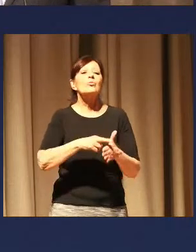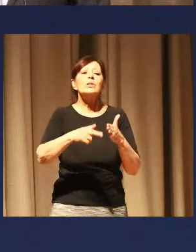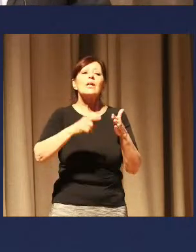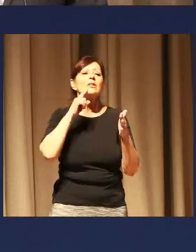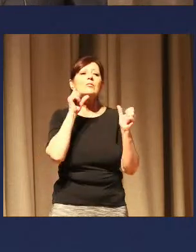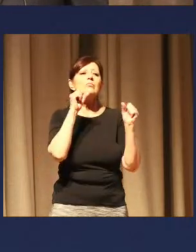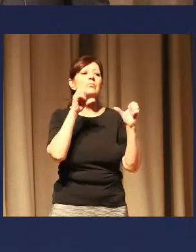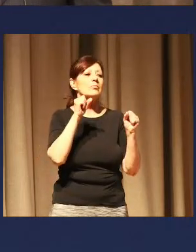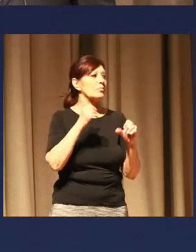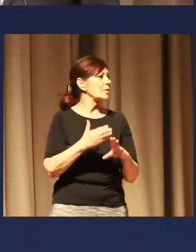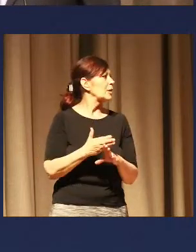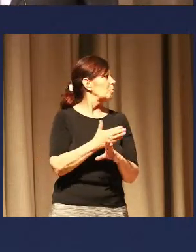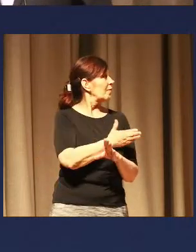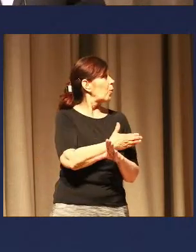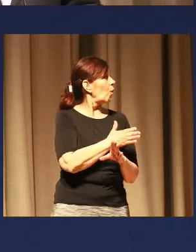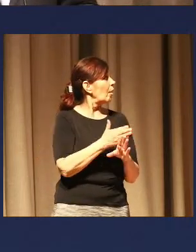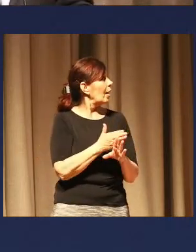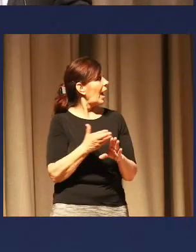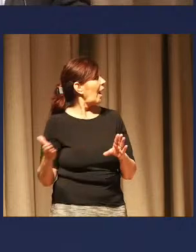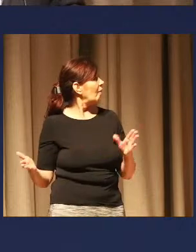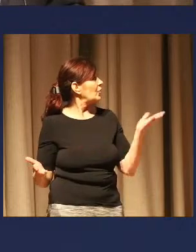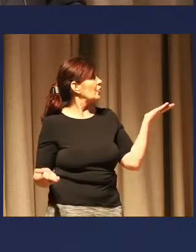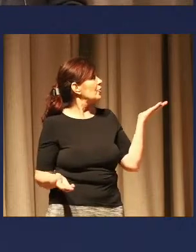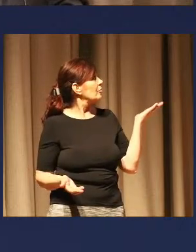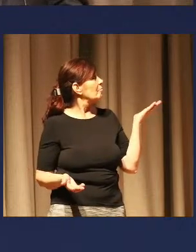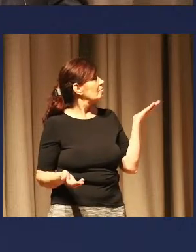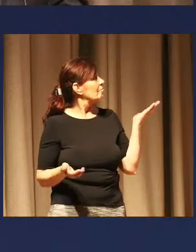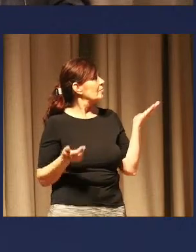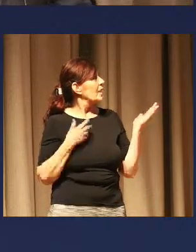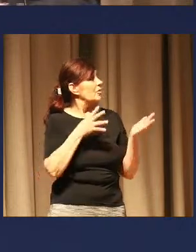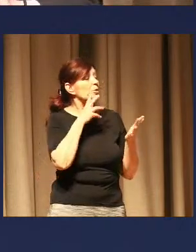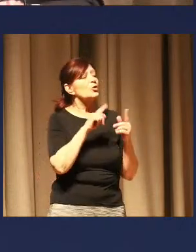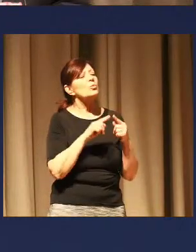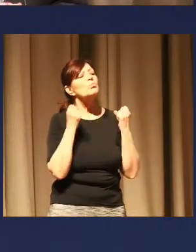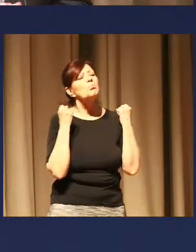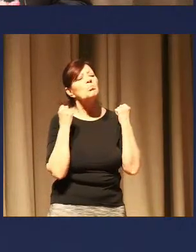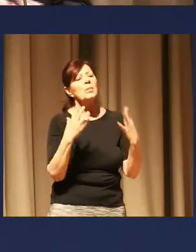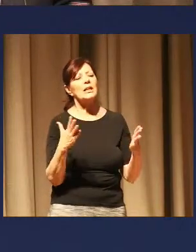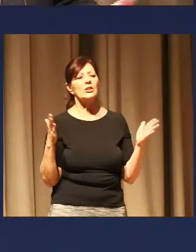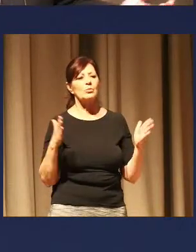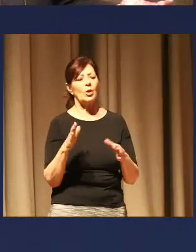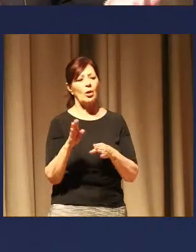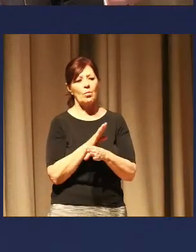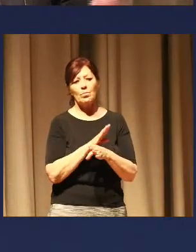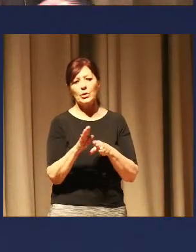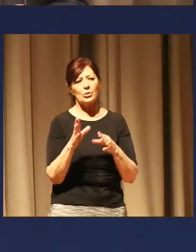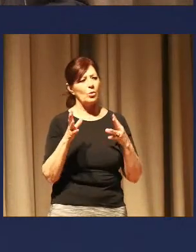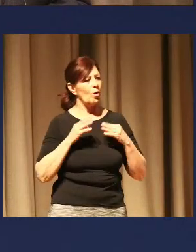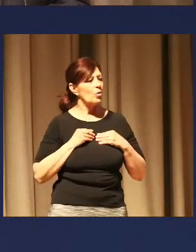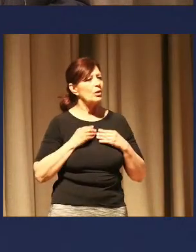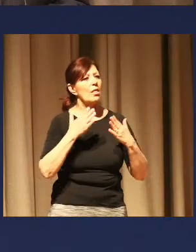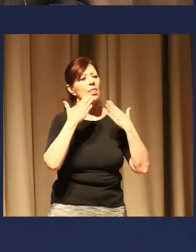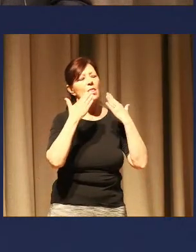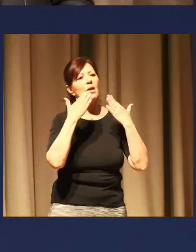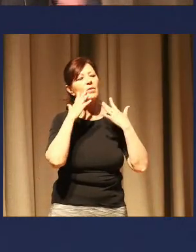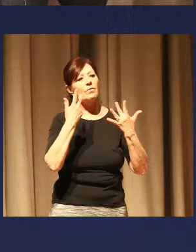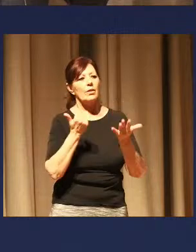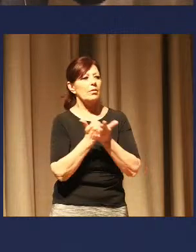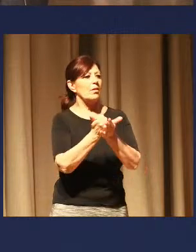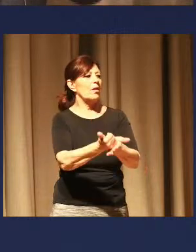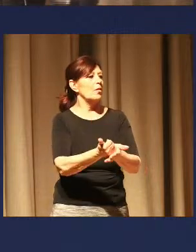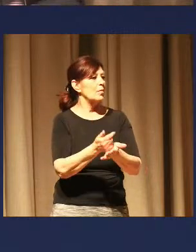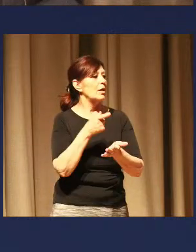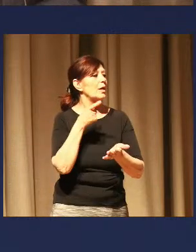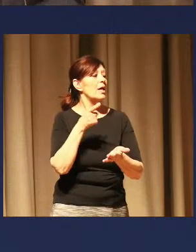the before and there's the after. I've spoken to many small business owners thrilled with the work and thankful for the boosts. They